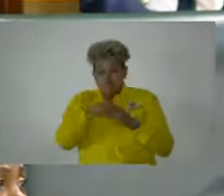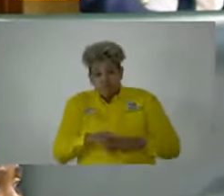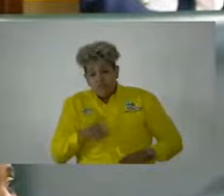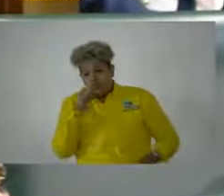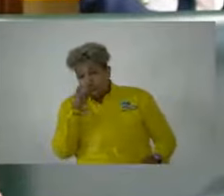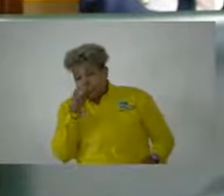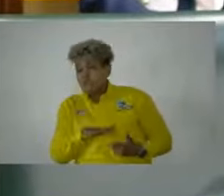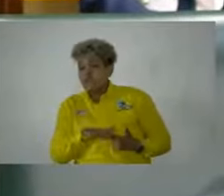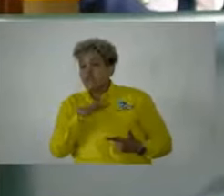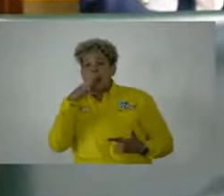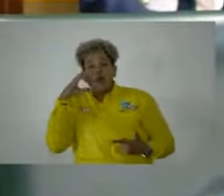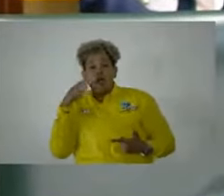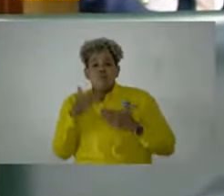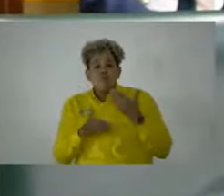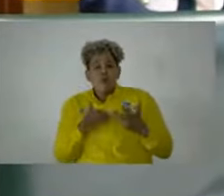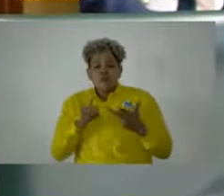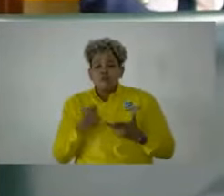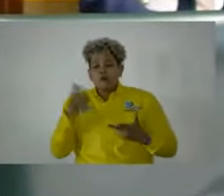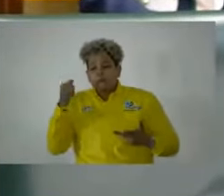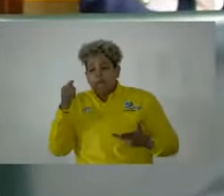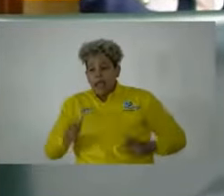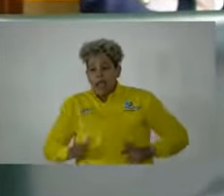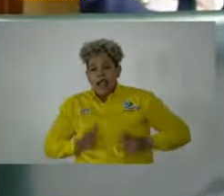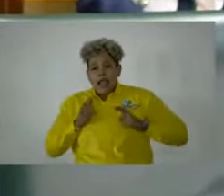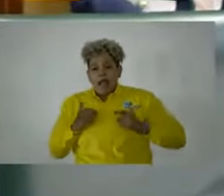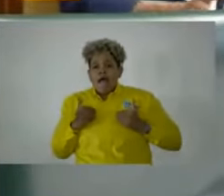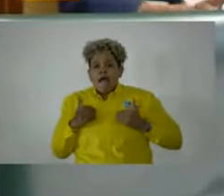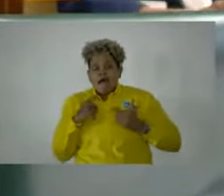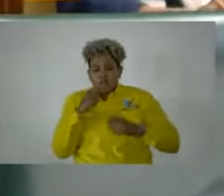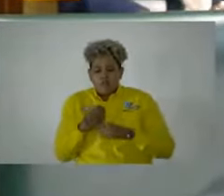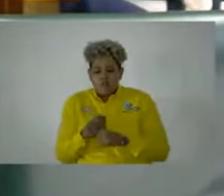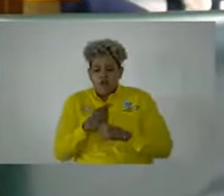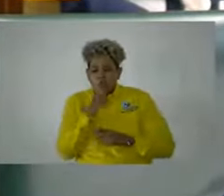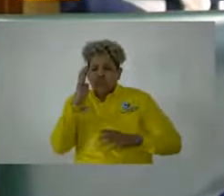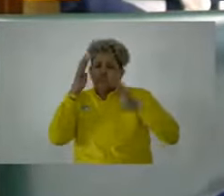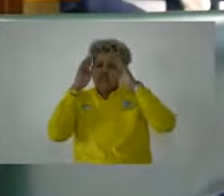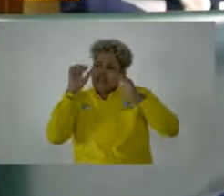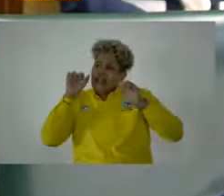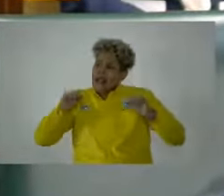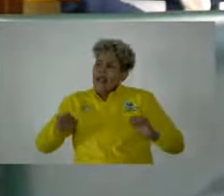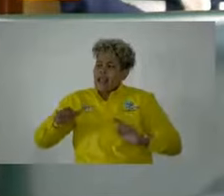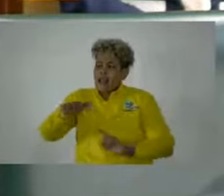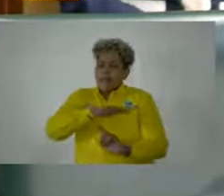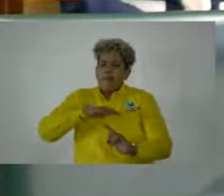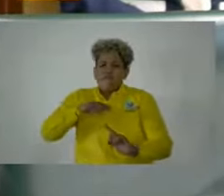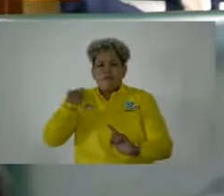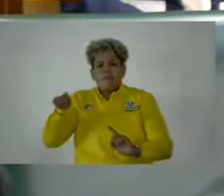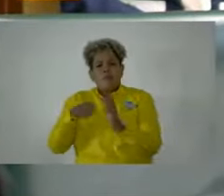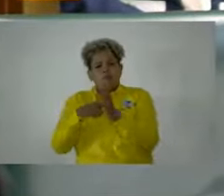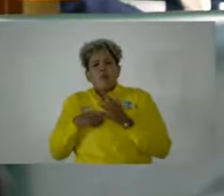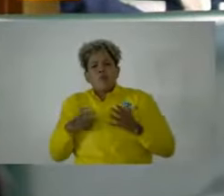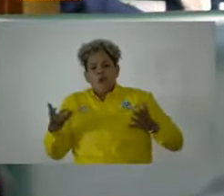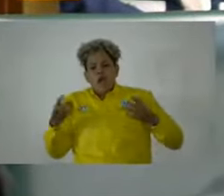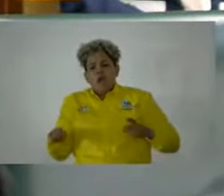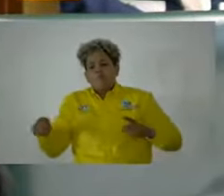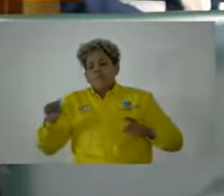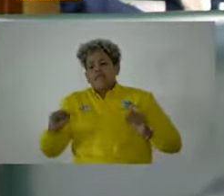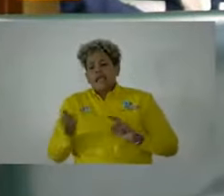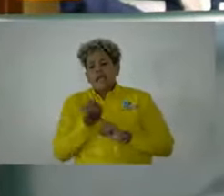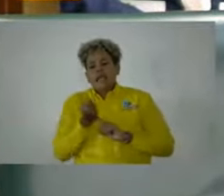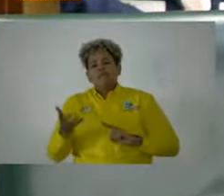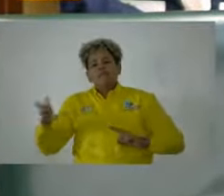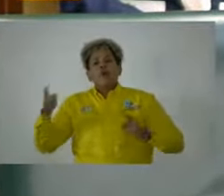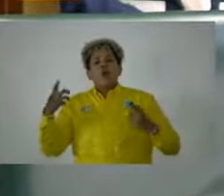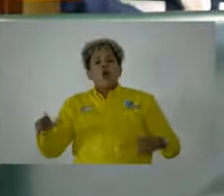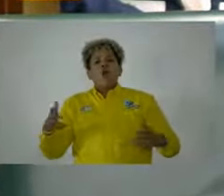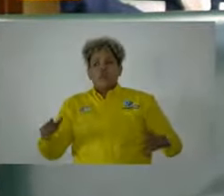and agriculture processing and milk and livestock production to create the enabling environment that they require so they can expand their